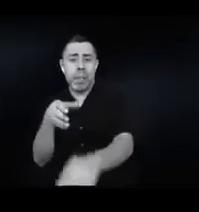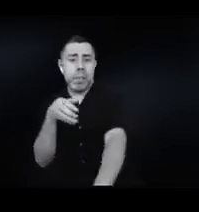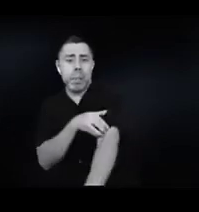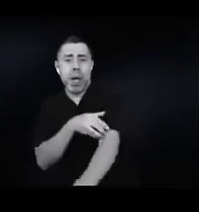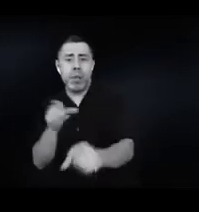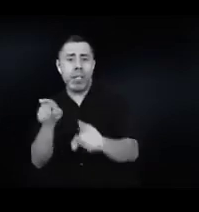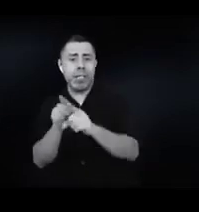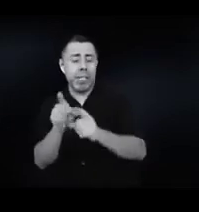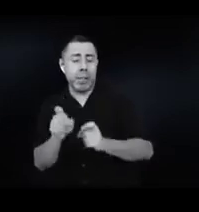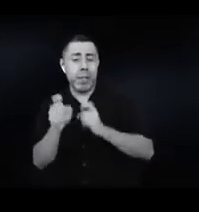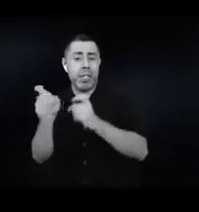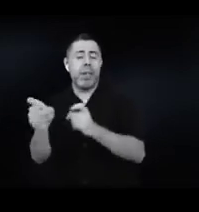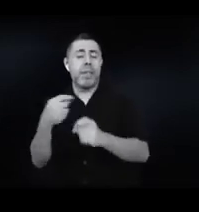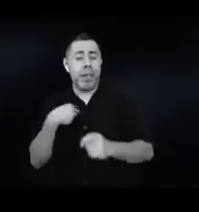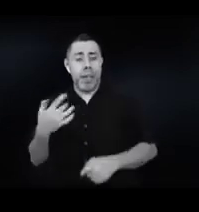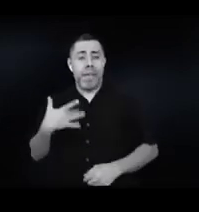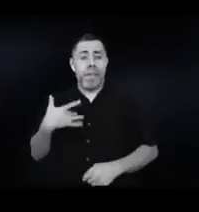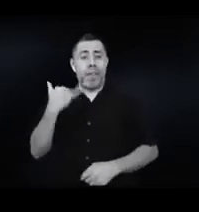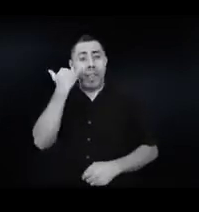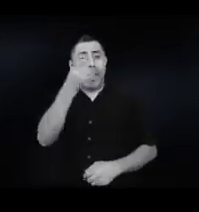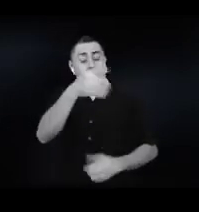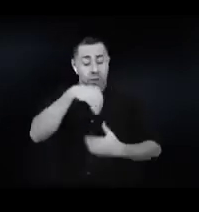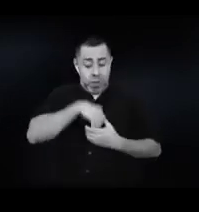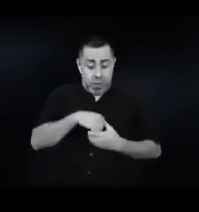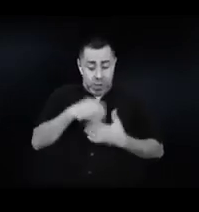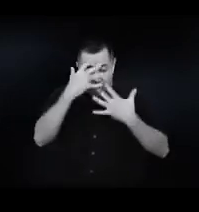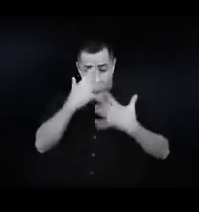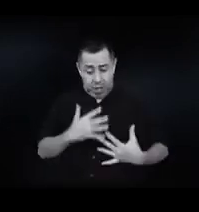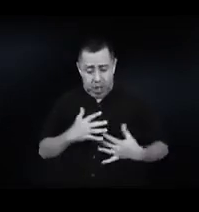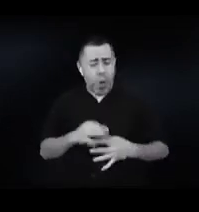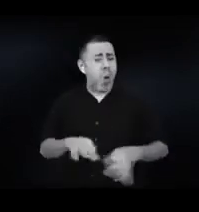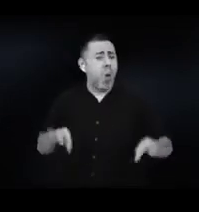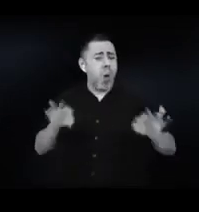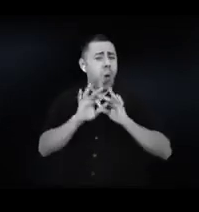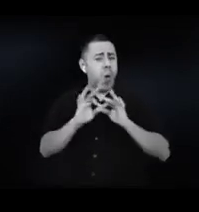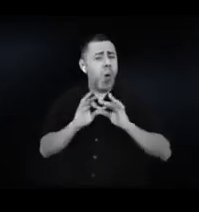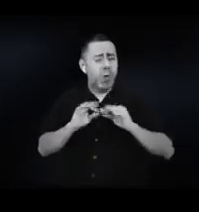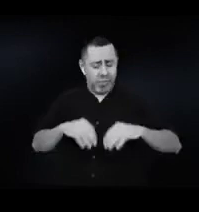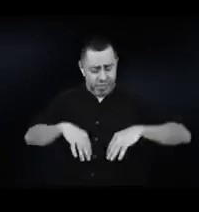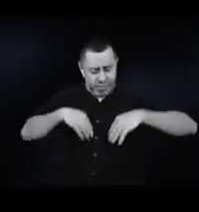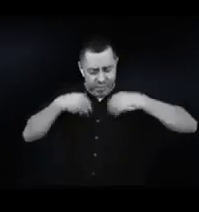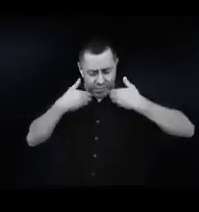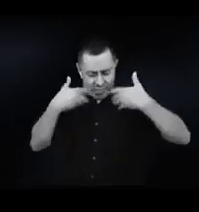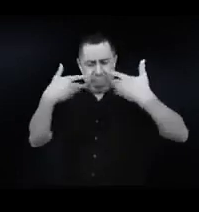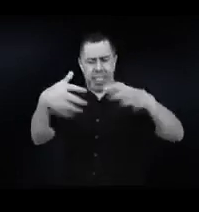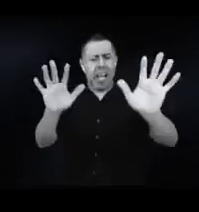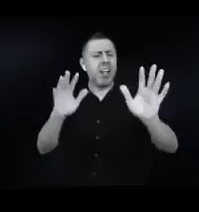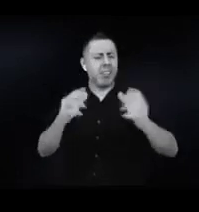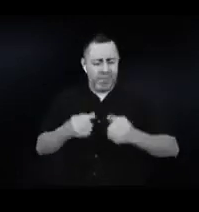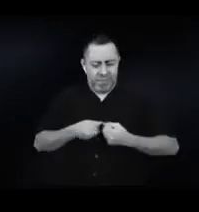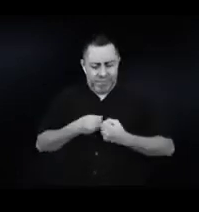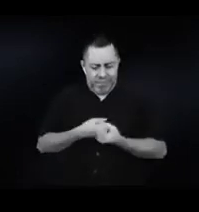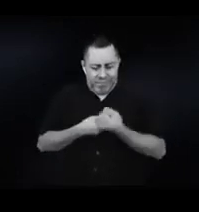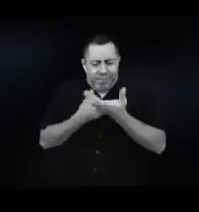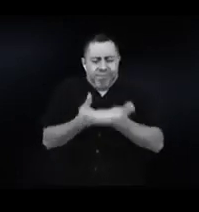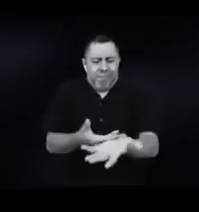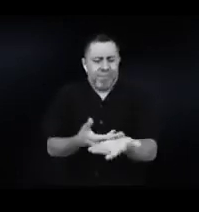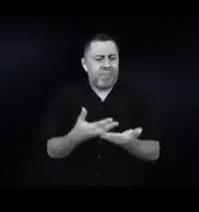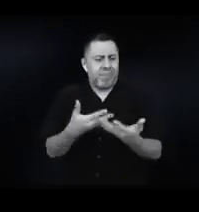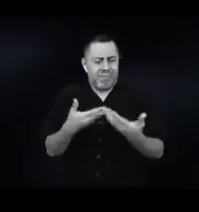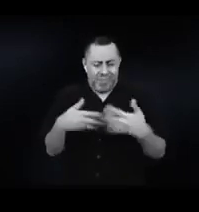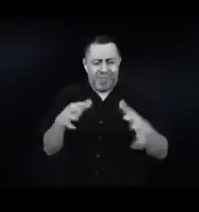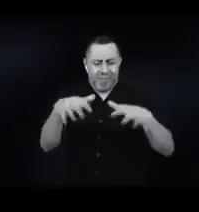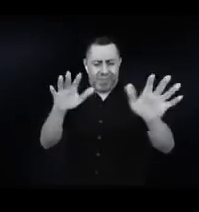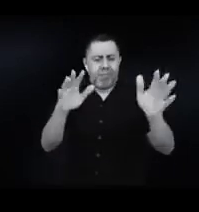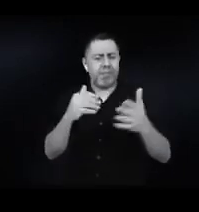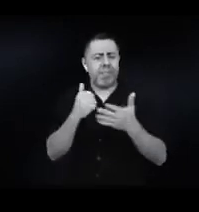very important to let those feelings out, to let them come out, so healing can take place. And that little bird that